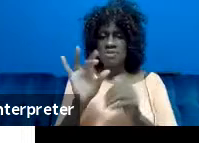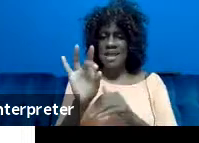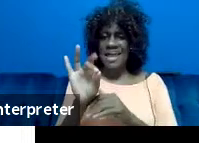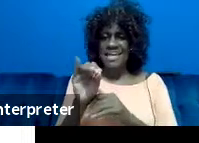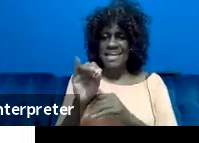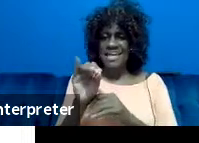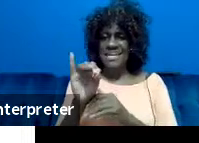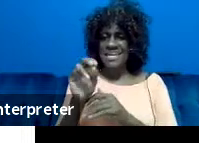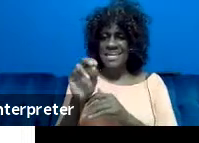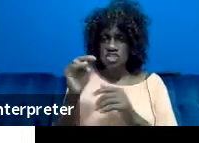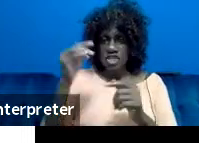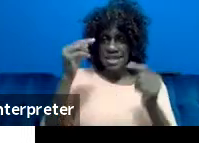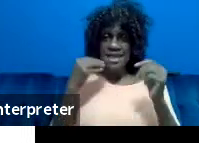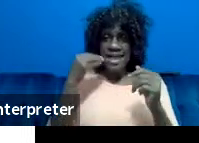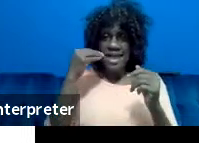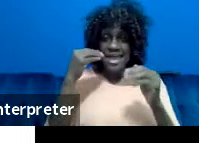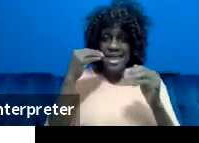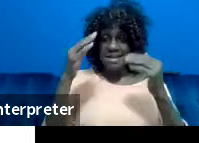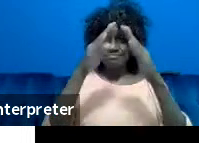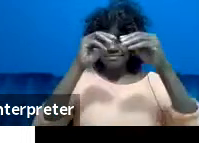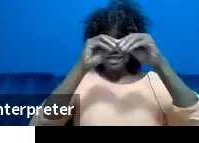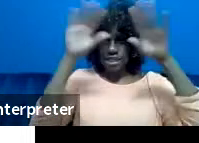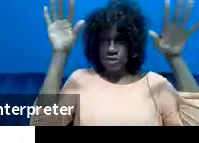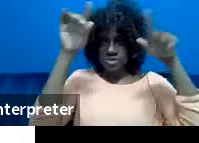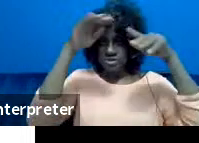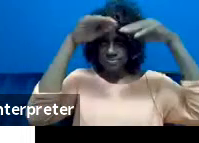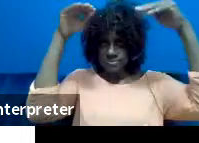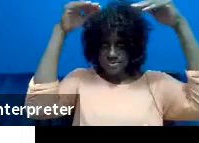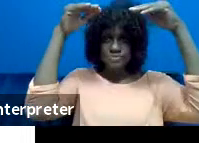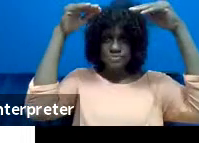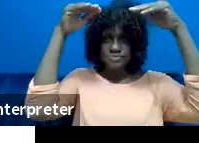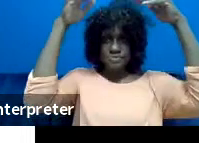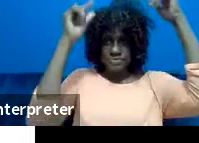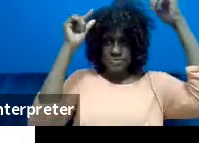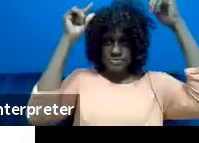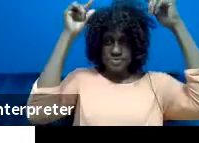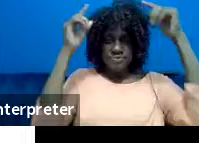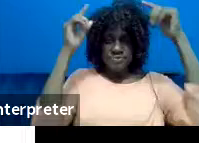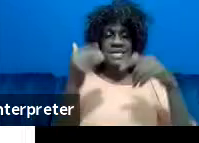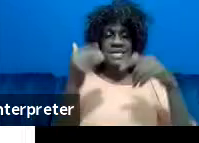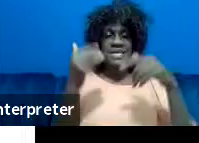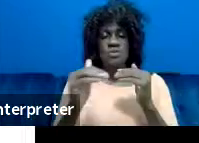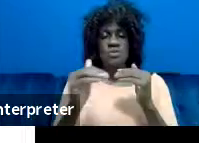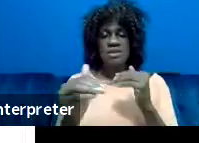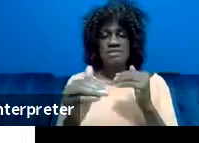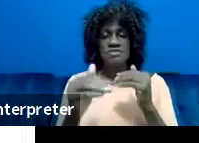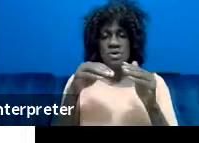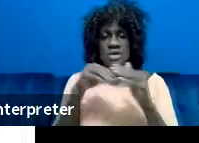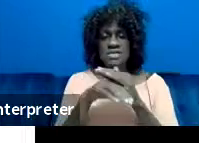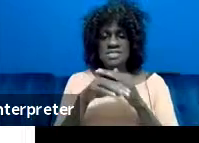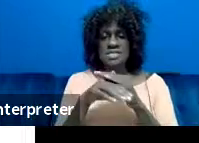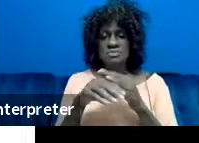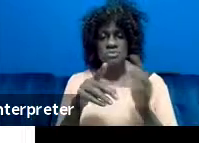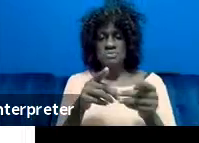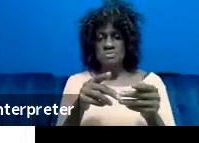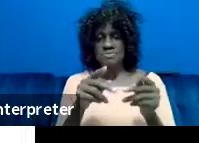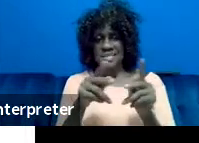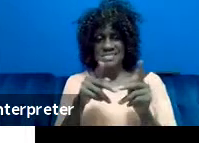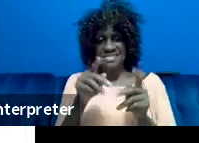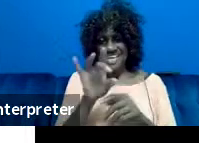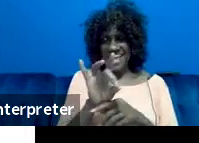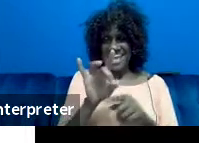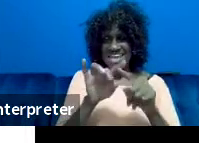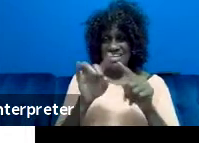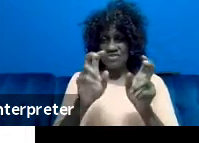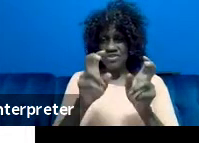head clearance. Moving on to slide 37, it talks about that ground level accessible route requirements. And here's 8 different